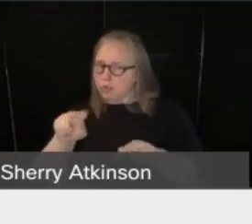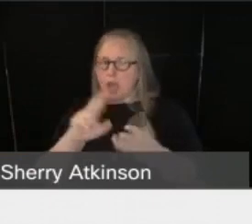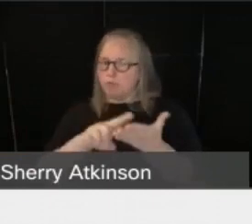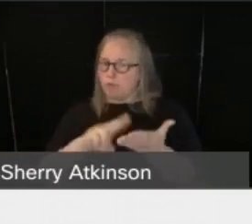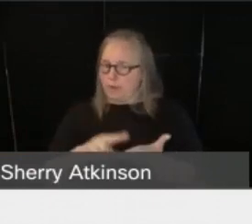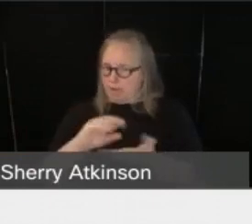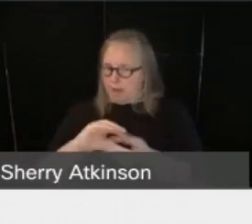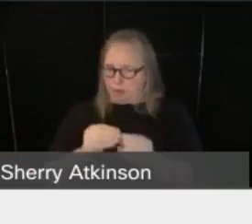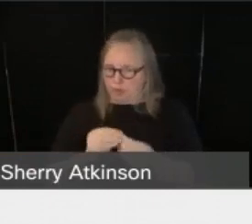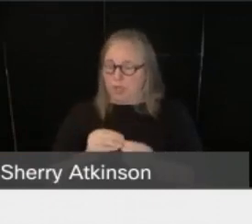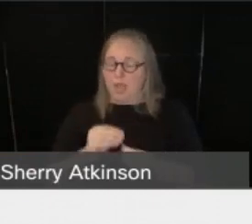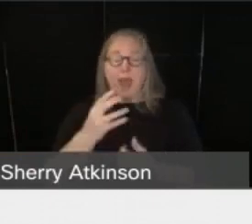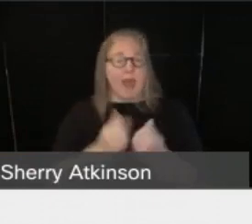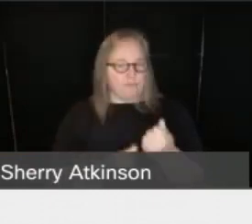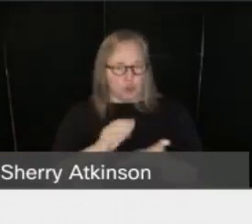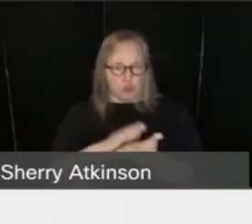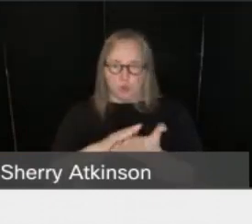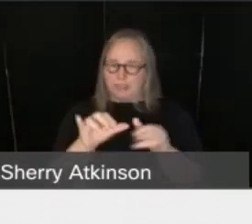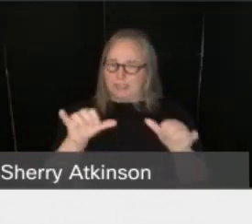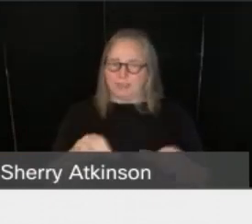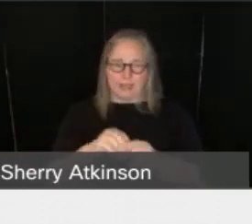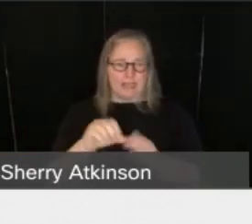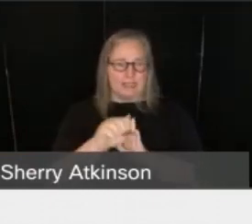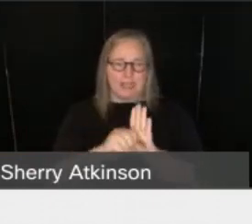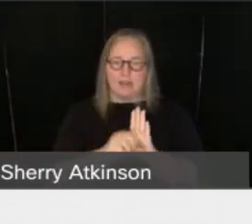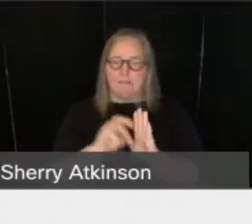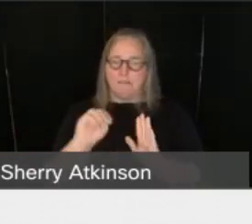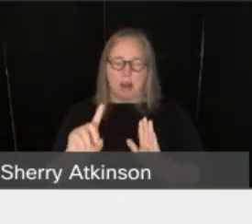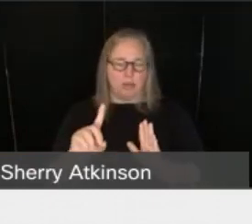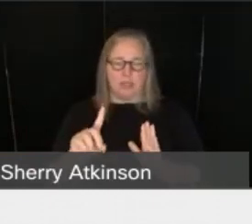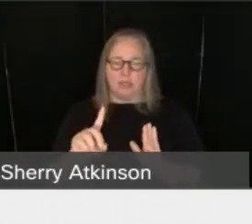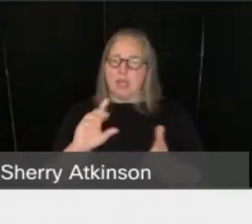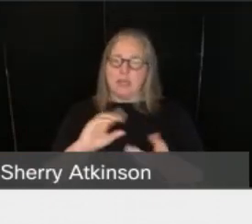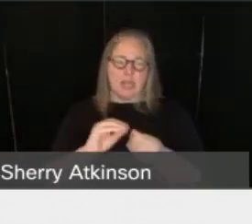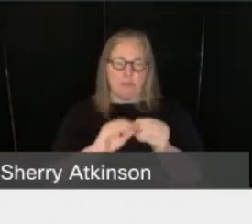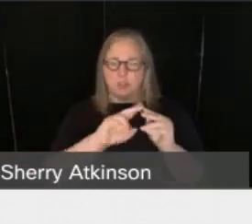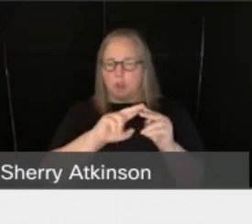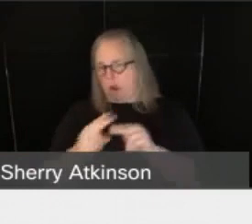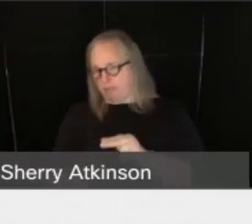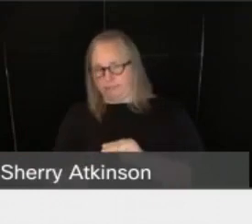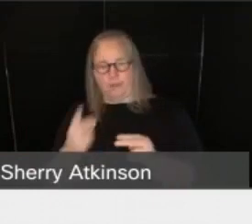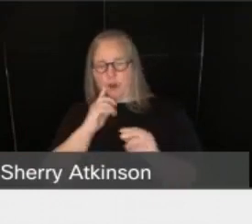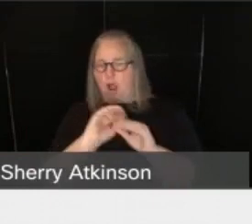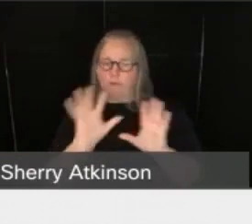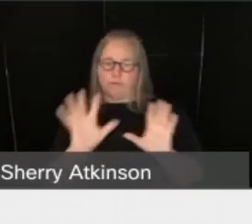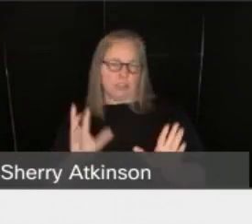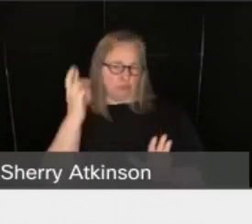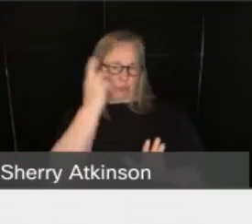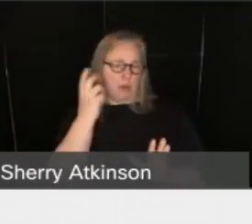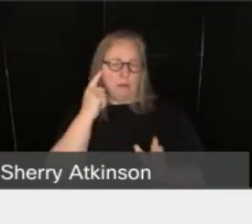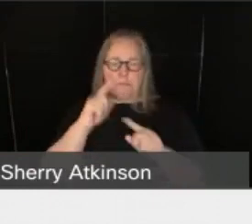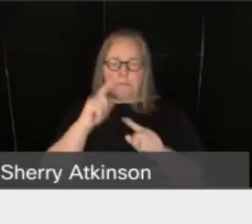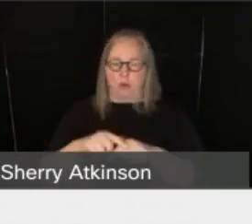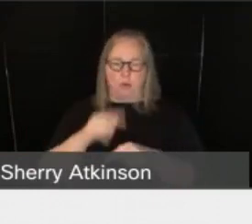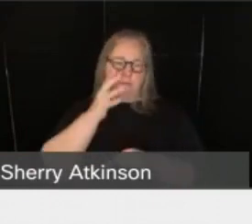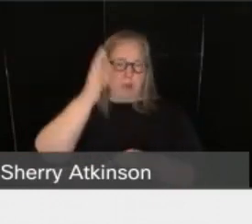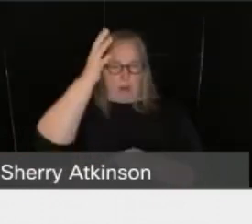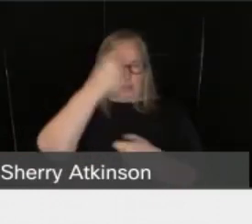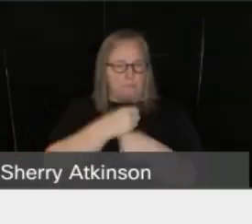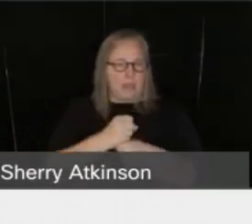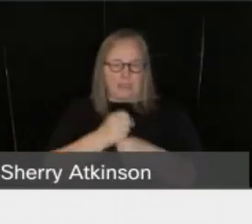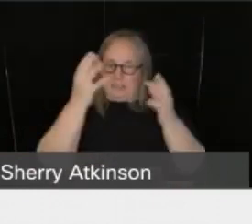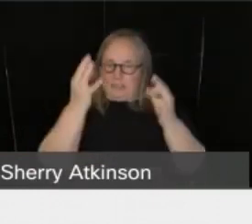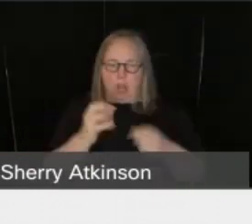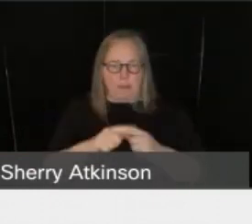Every school system in the state of Maryland, the numbers are down for obvious reasons based upon parents making decisions about their young